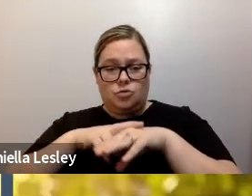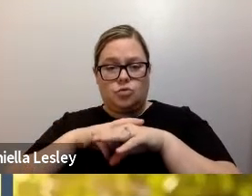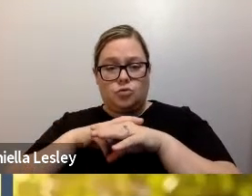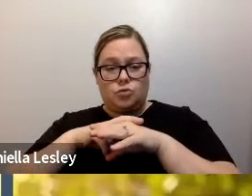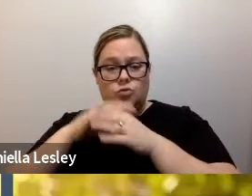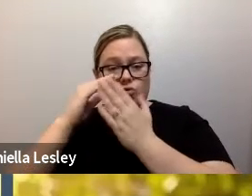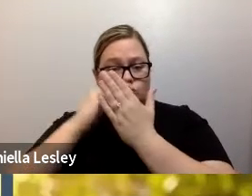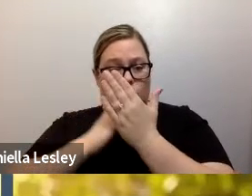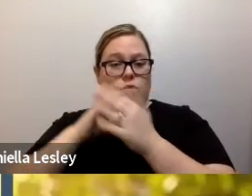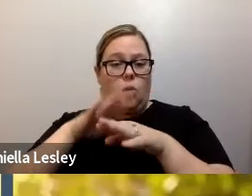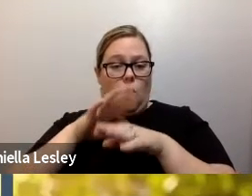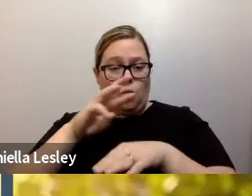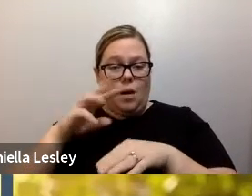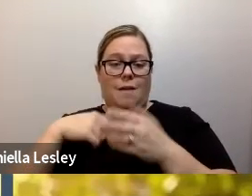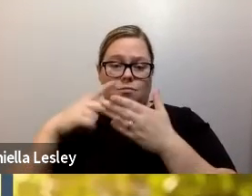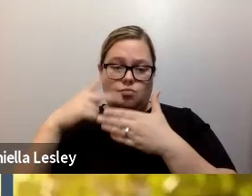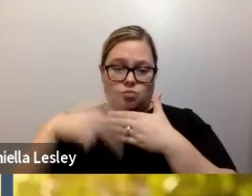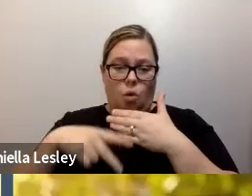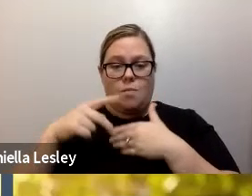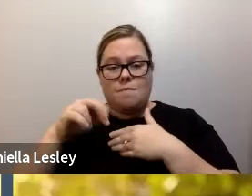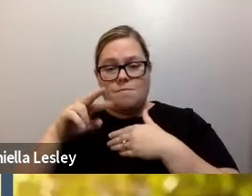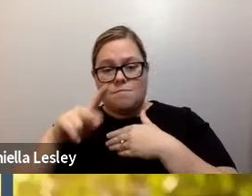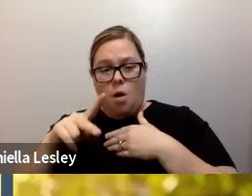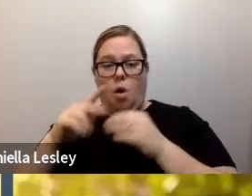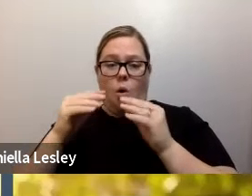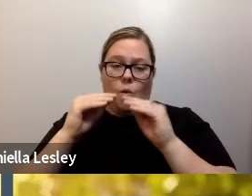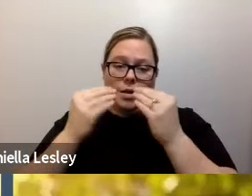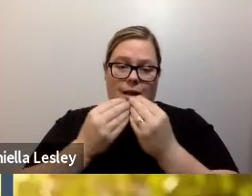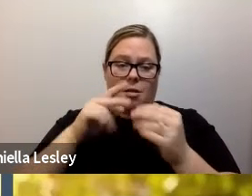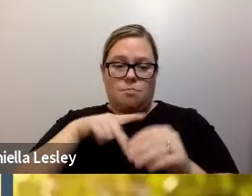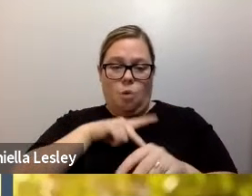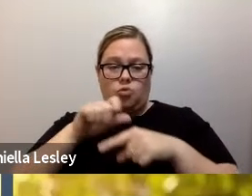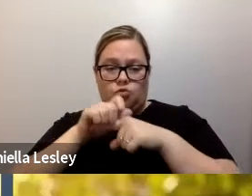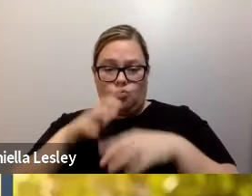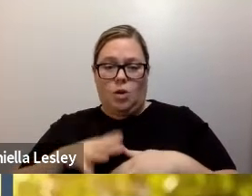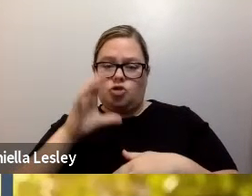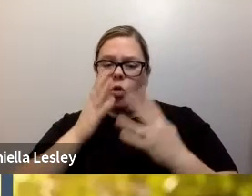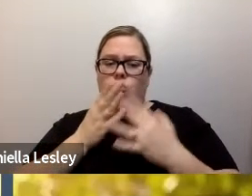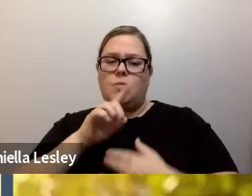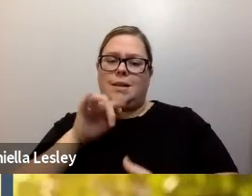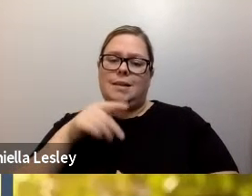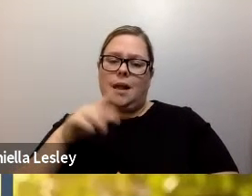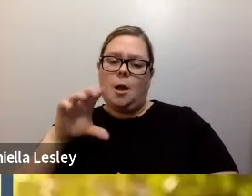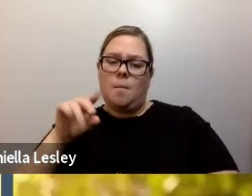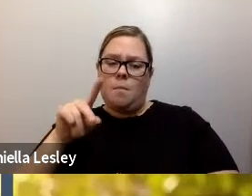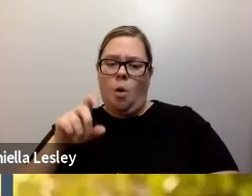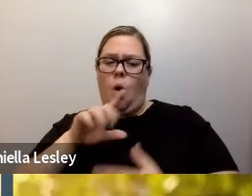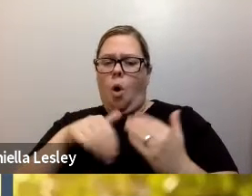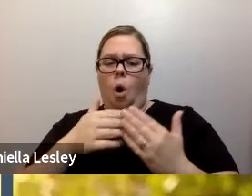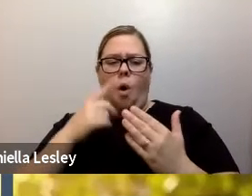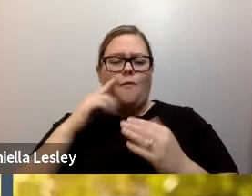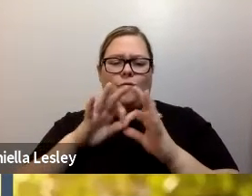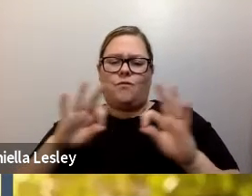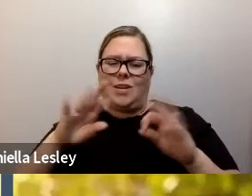programs, organizations, parks, and personal trainers. It's all searchable by zip code. And the listings are offered for free. It's a